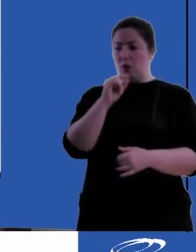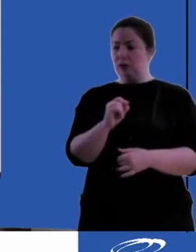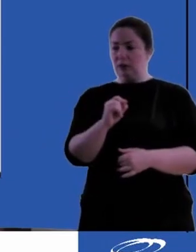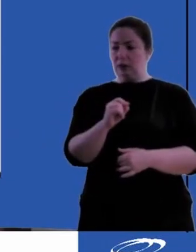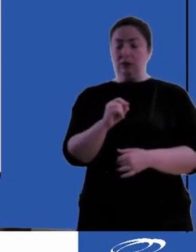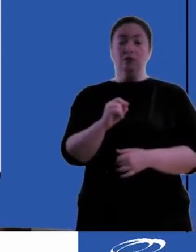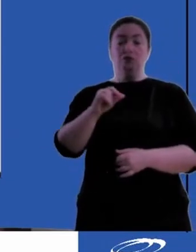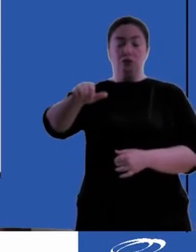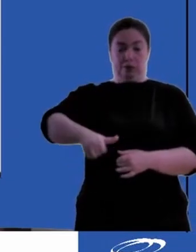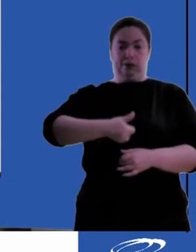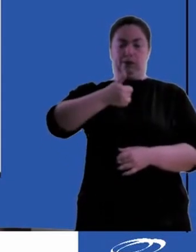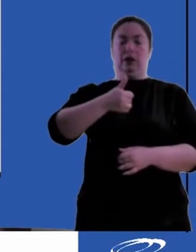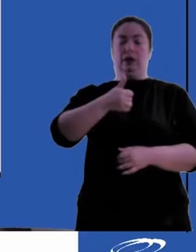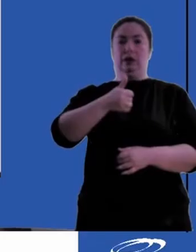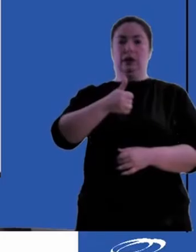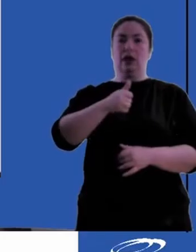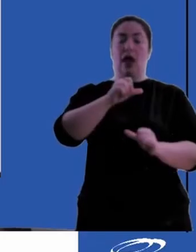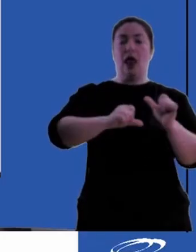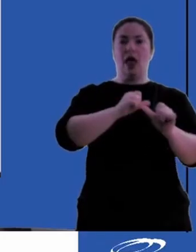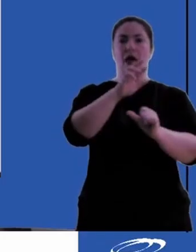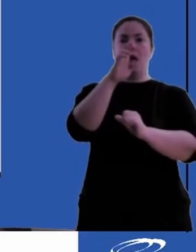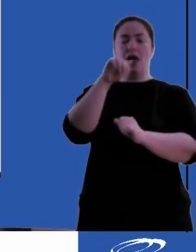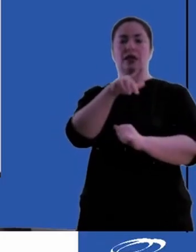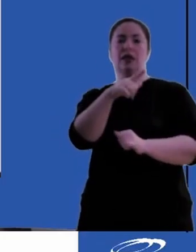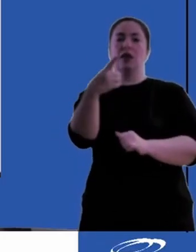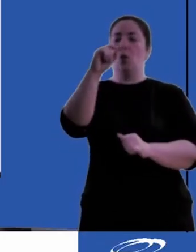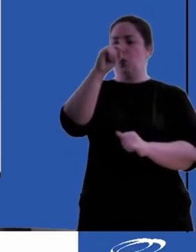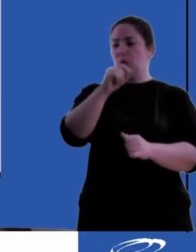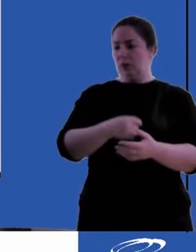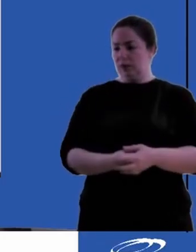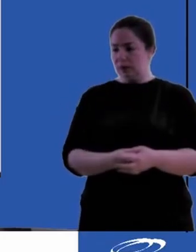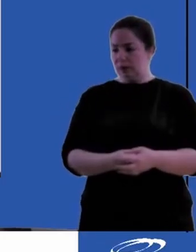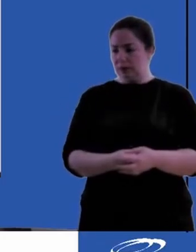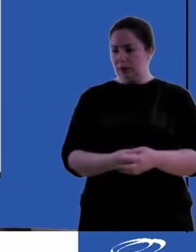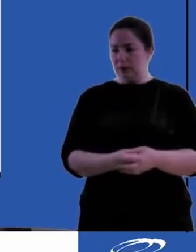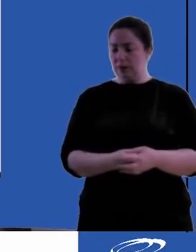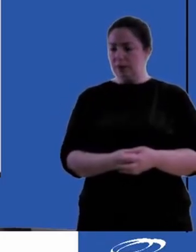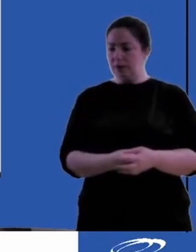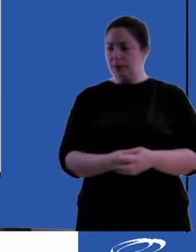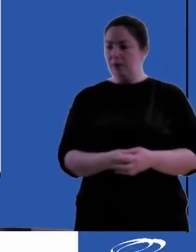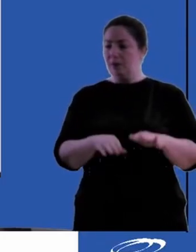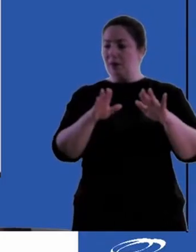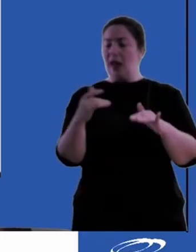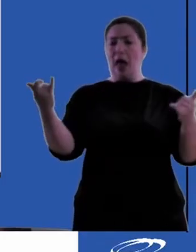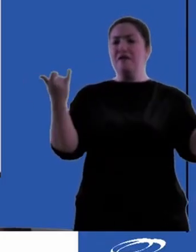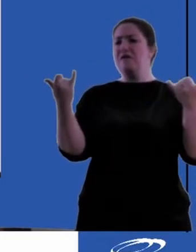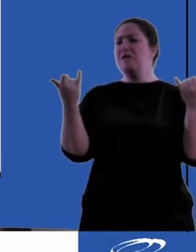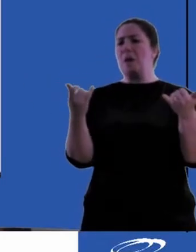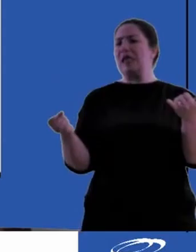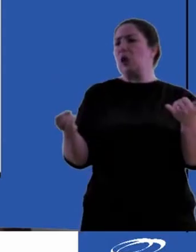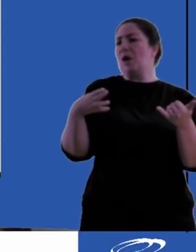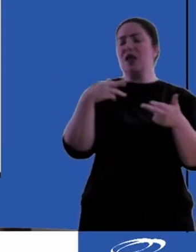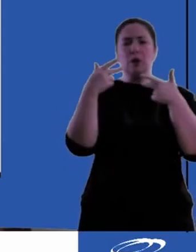patient. I'll come back to that with some newer information there. But all of that means a lot of work for the